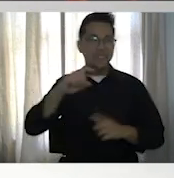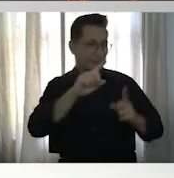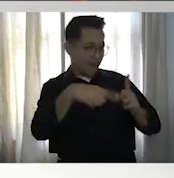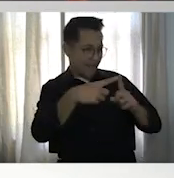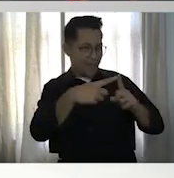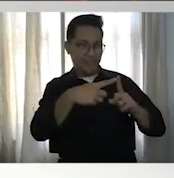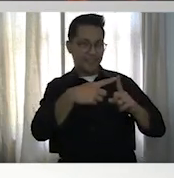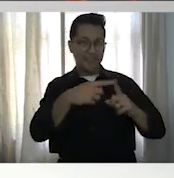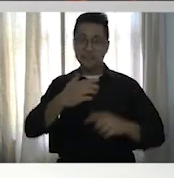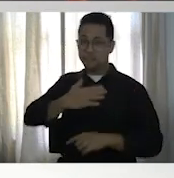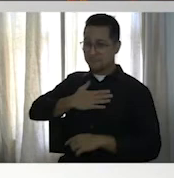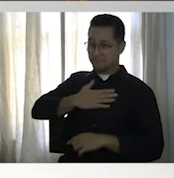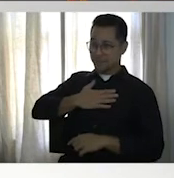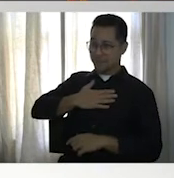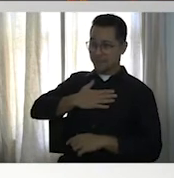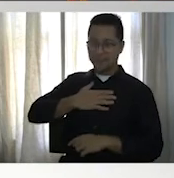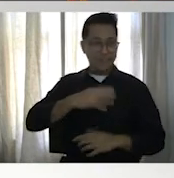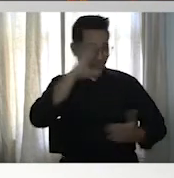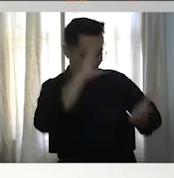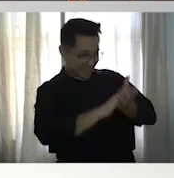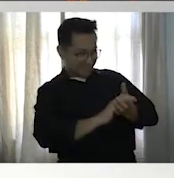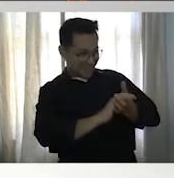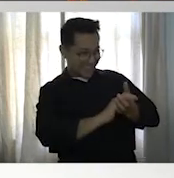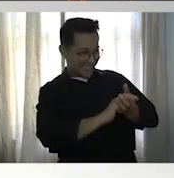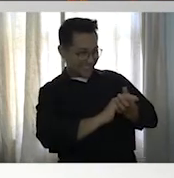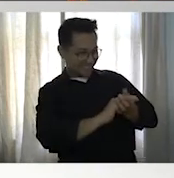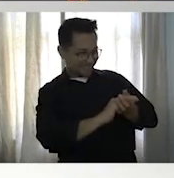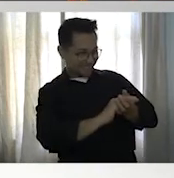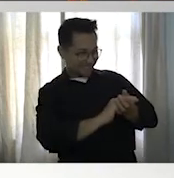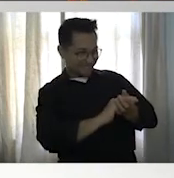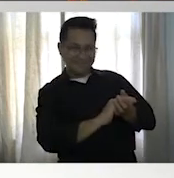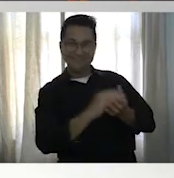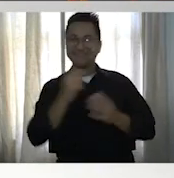when my husband